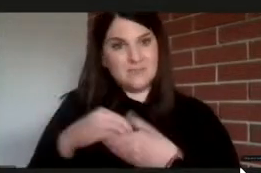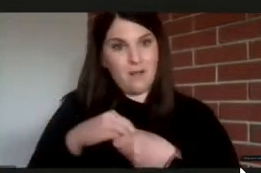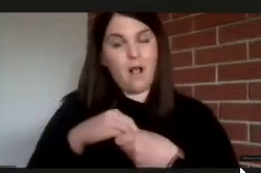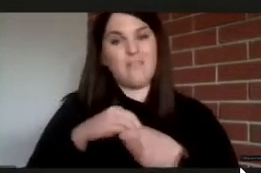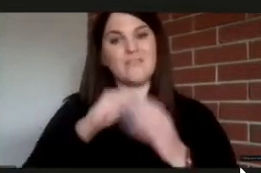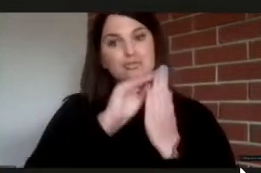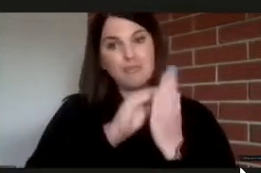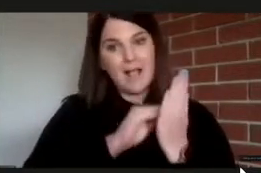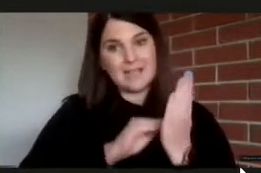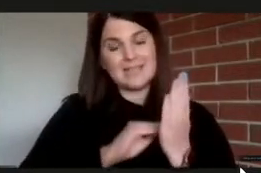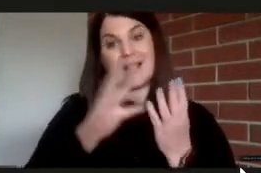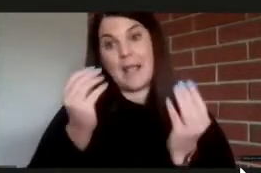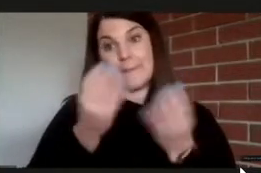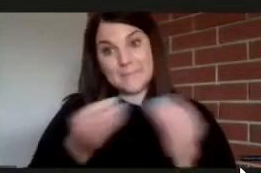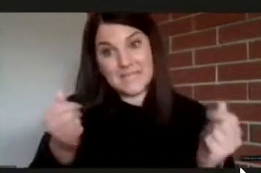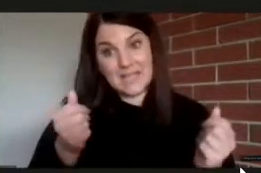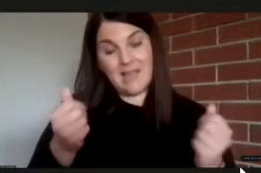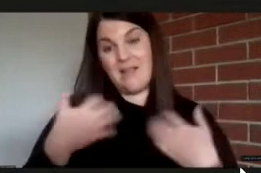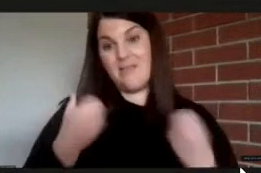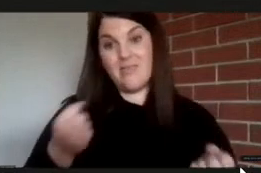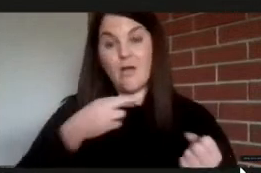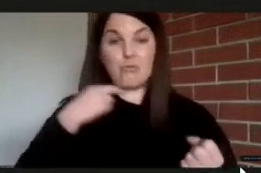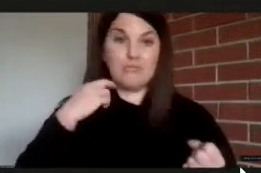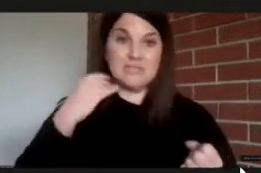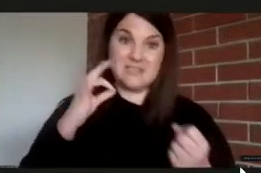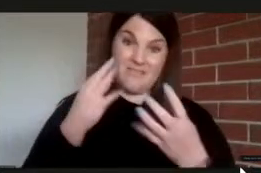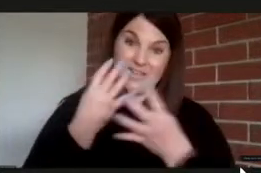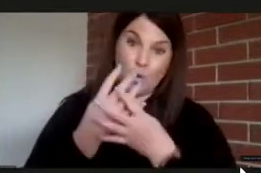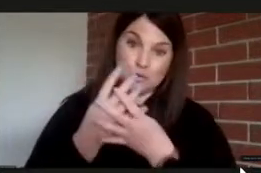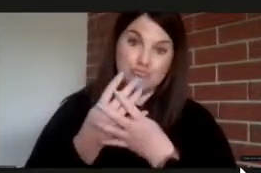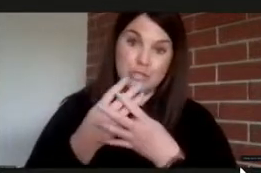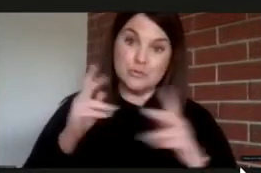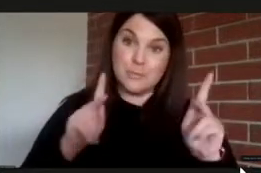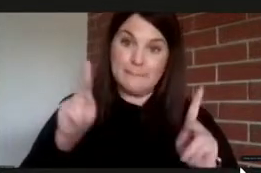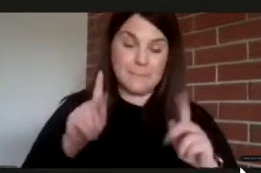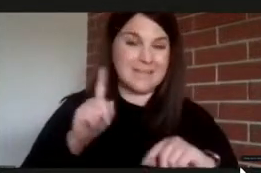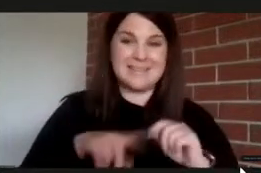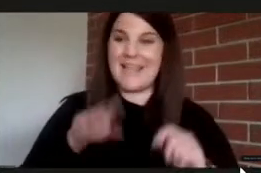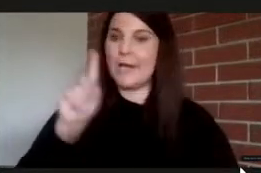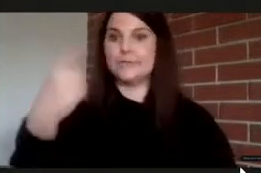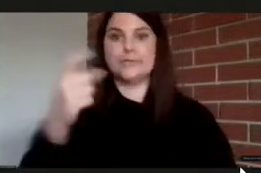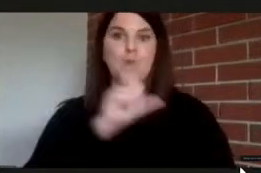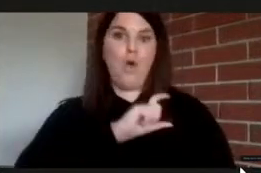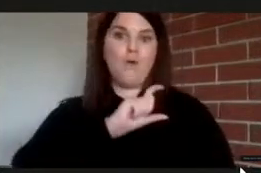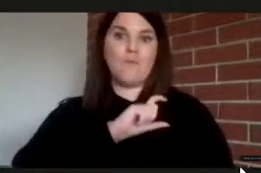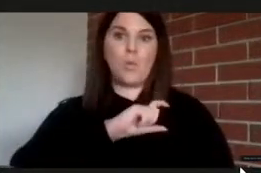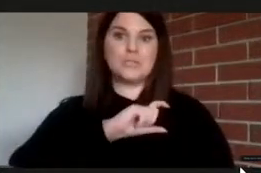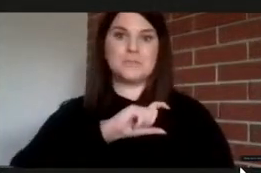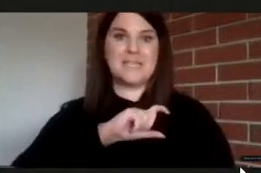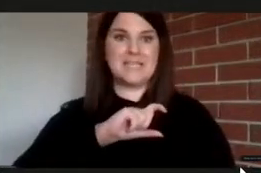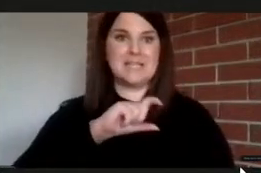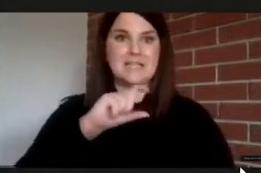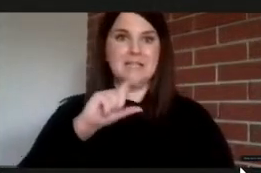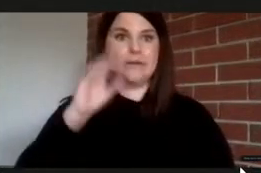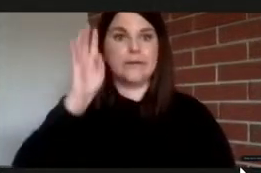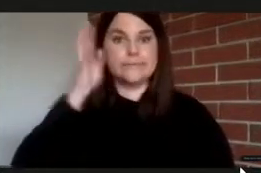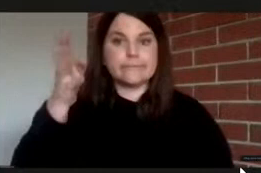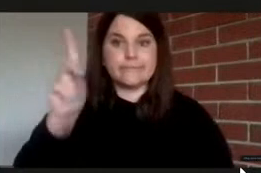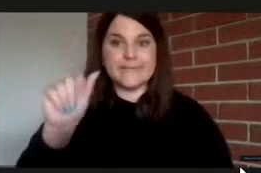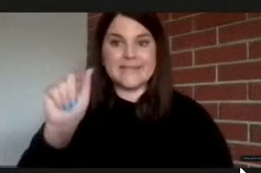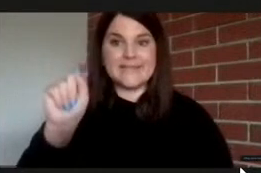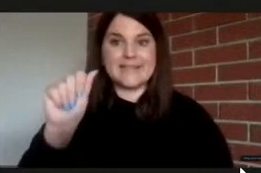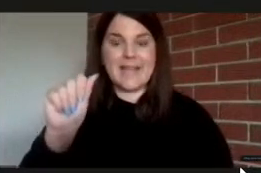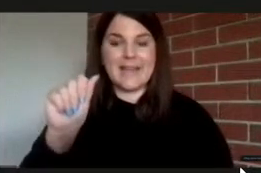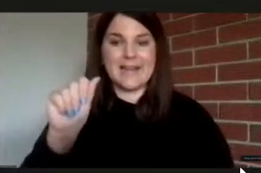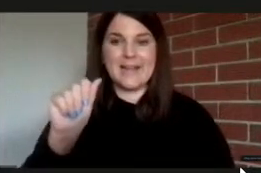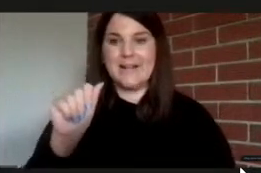tracking and mitigating the health risks of incarceration. It can't just be law enforcement agencies coming up with data 3, 4,